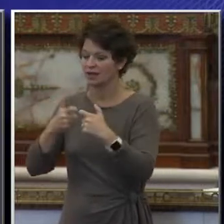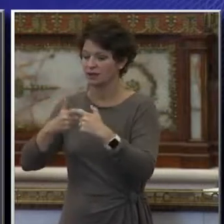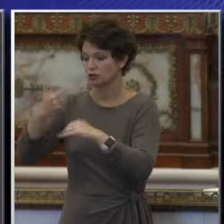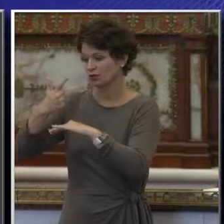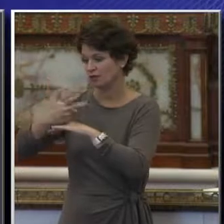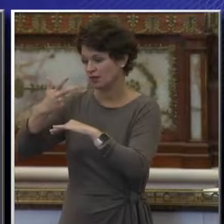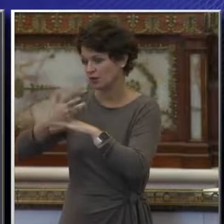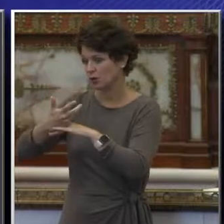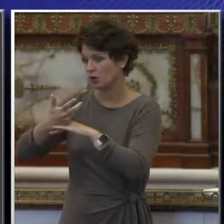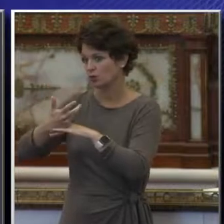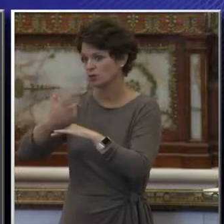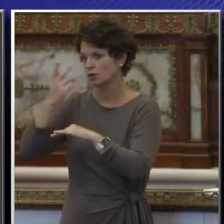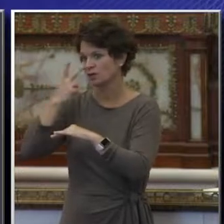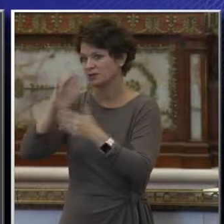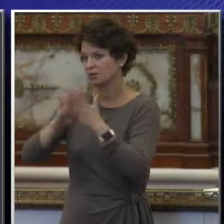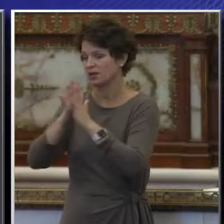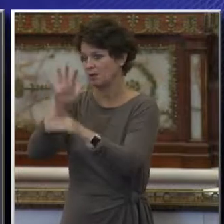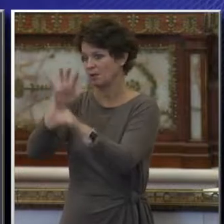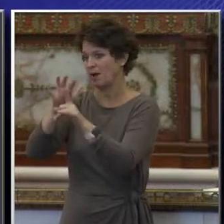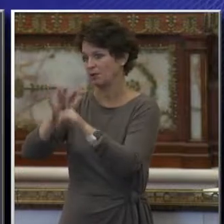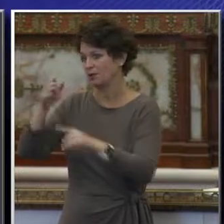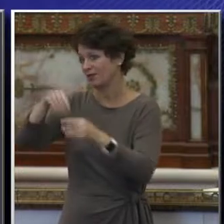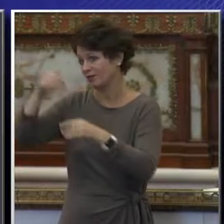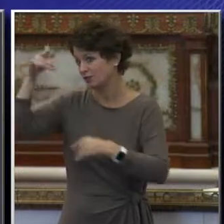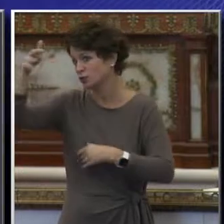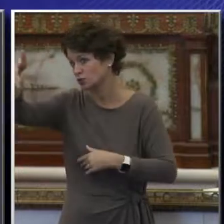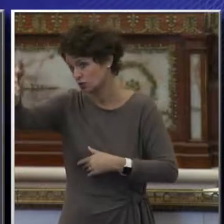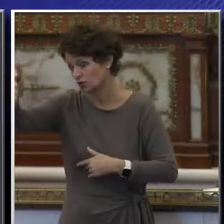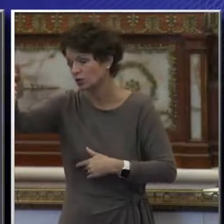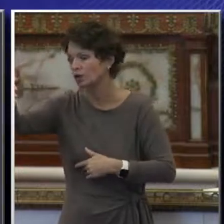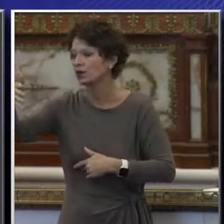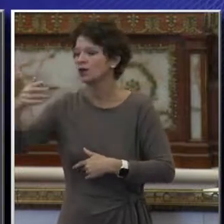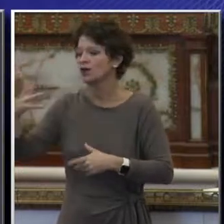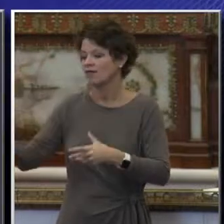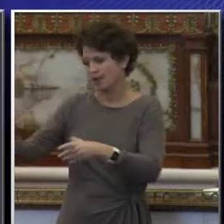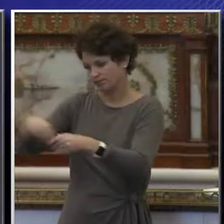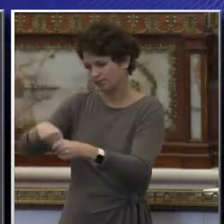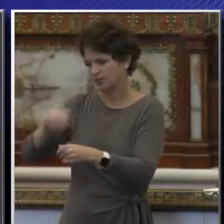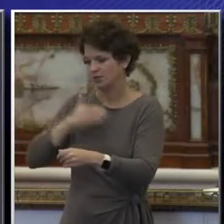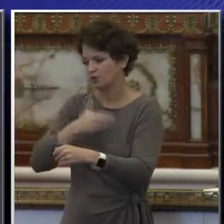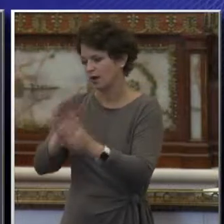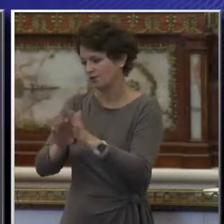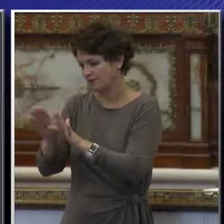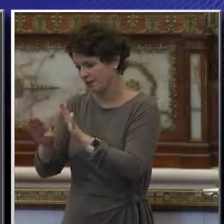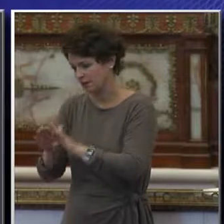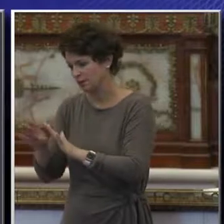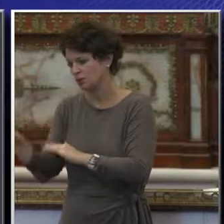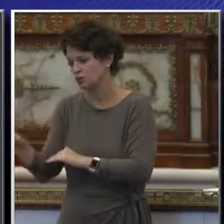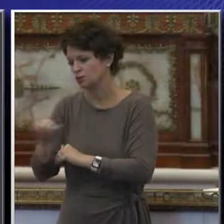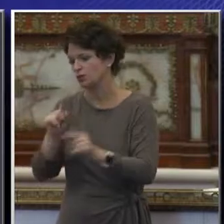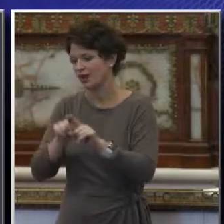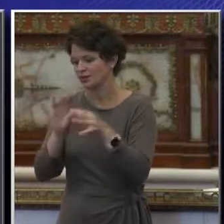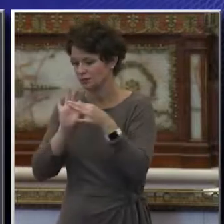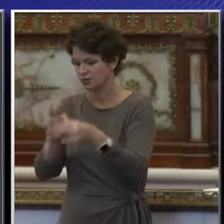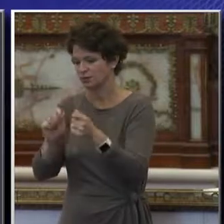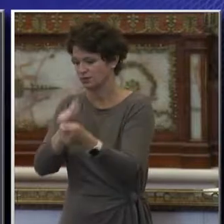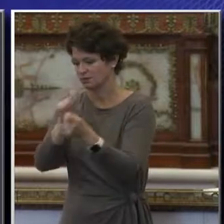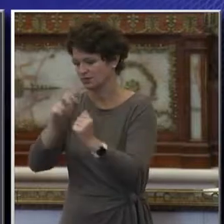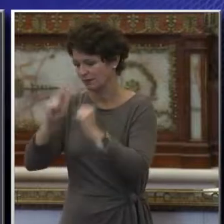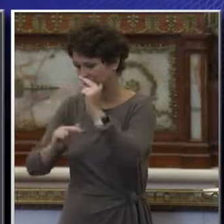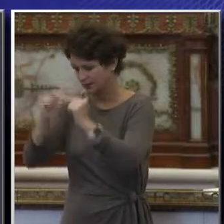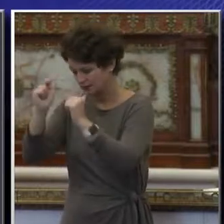vehicles being the wave of the future. So that's something that we're going to incorporate into our development as it relates to specific